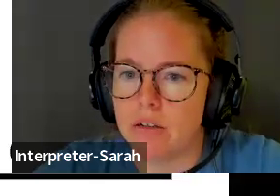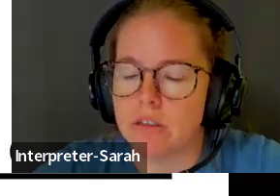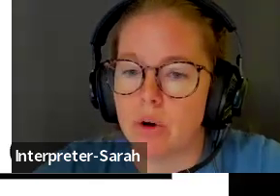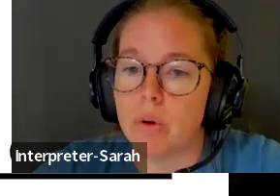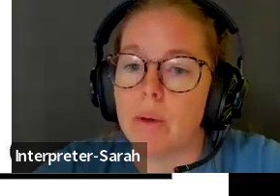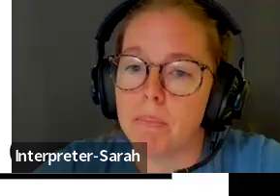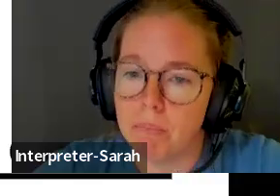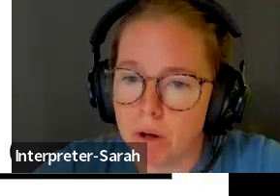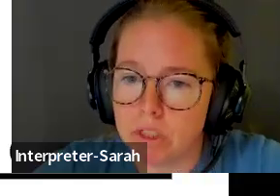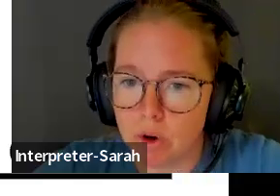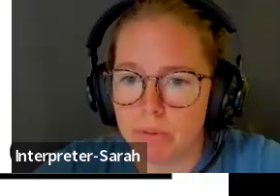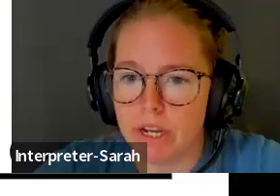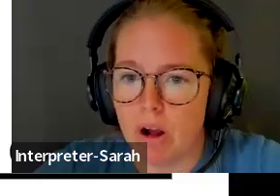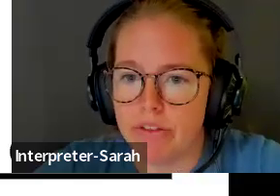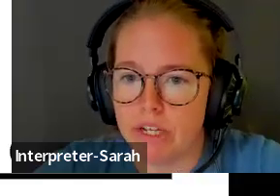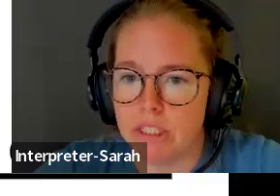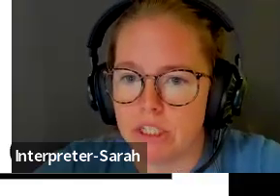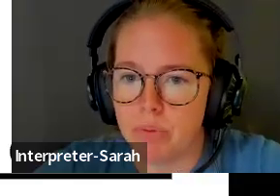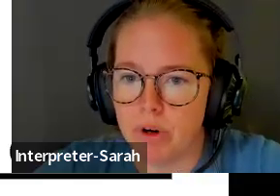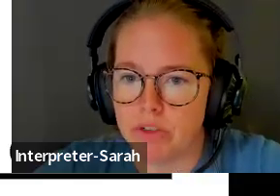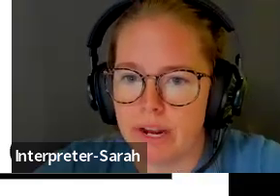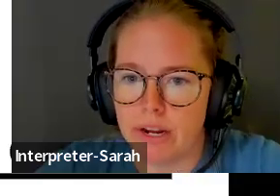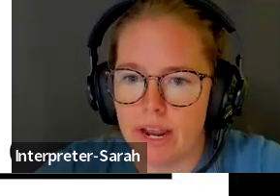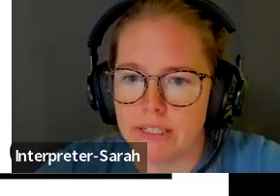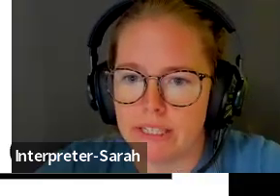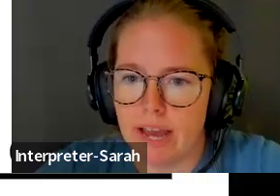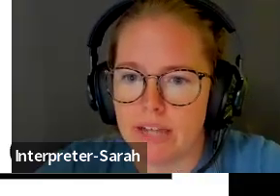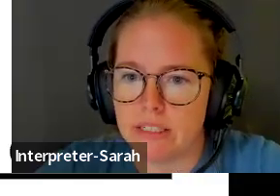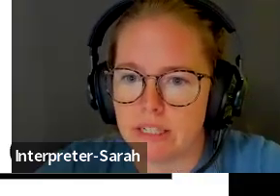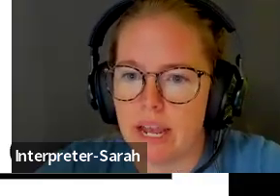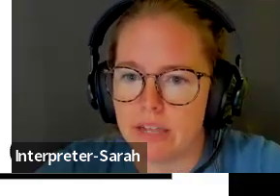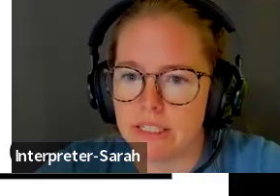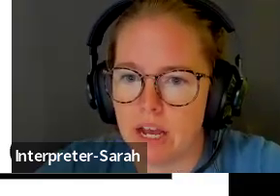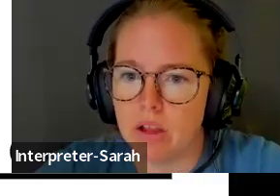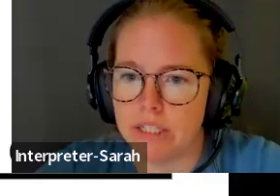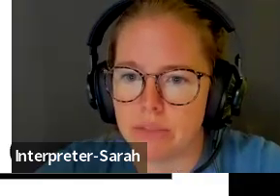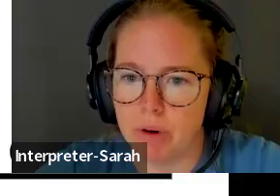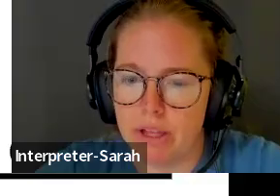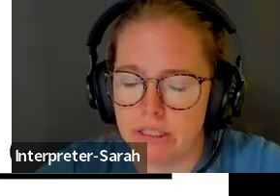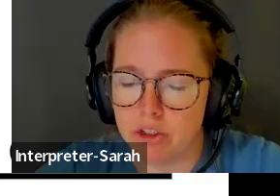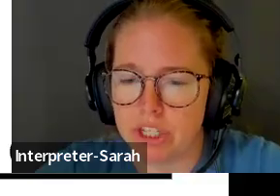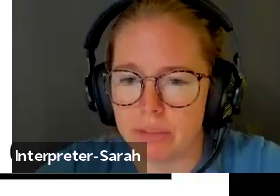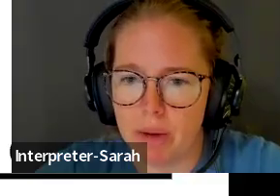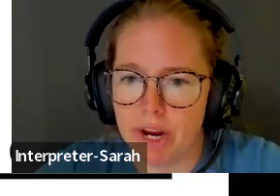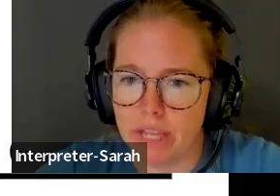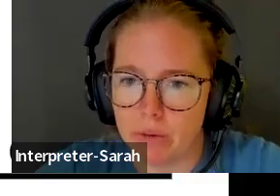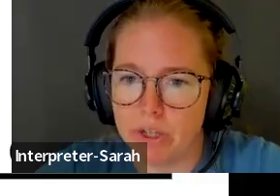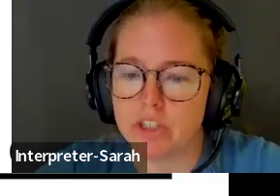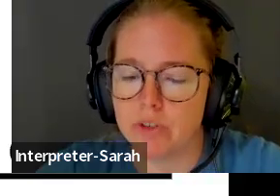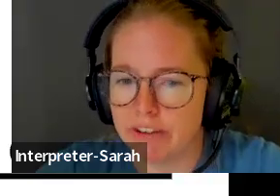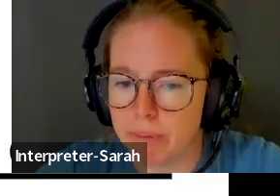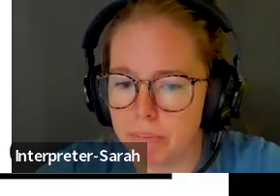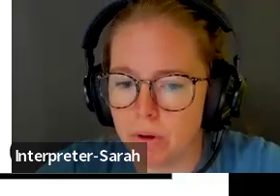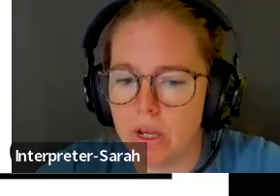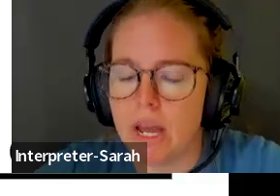And so most notably in all this, it's important to recognize that ASL is usually the primary